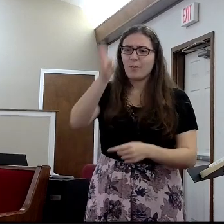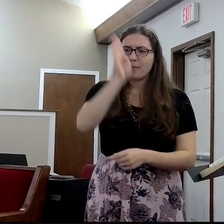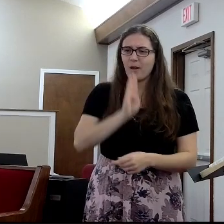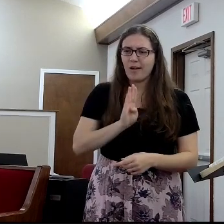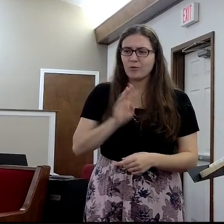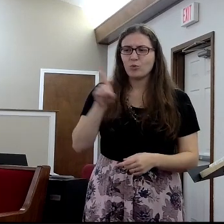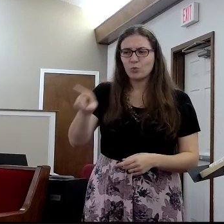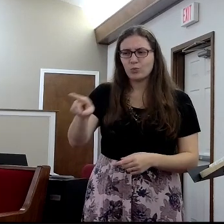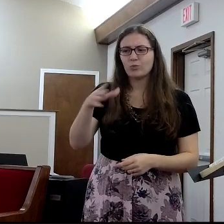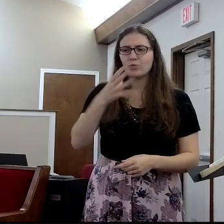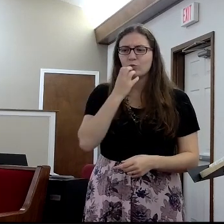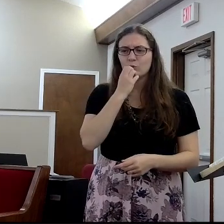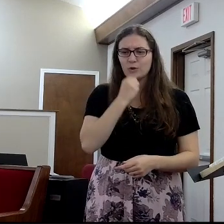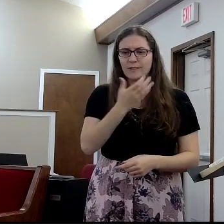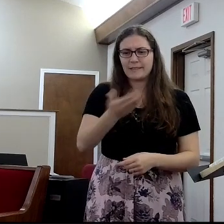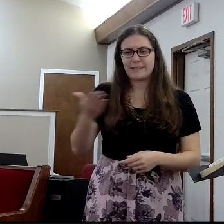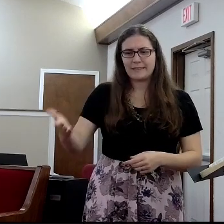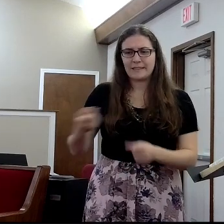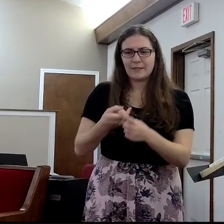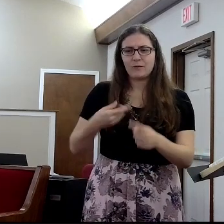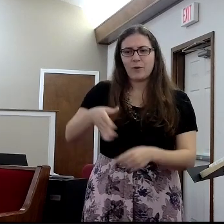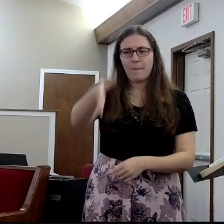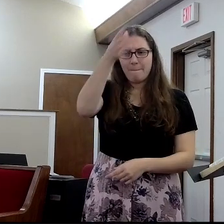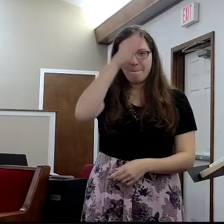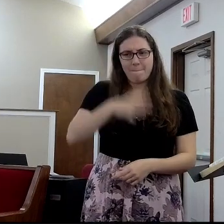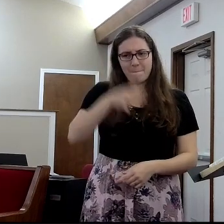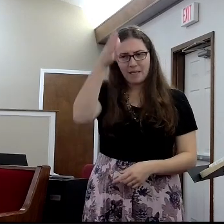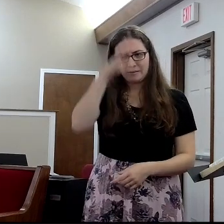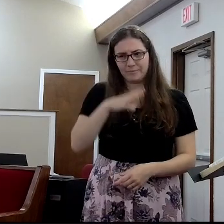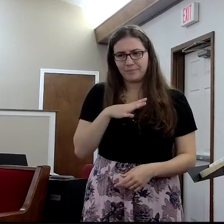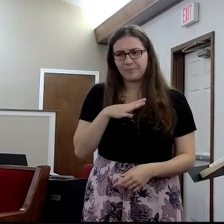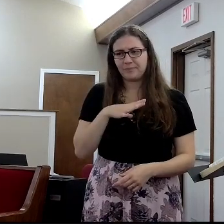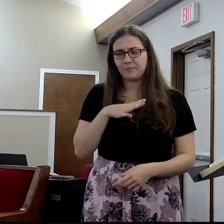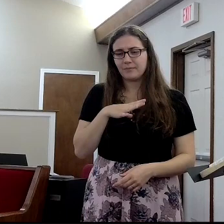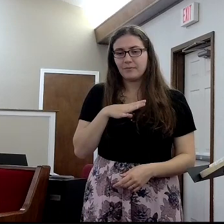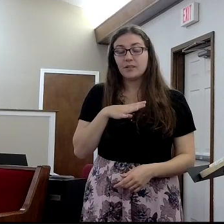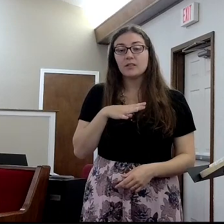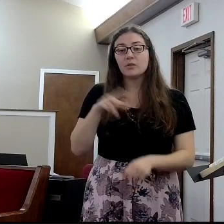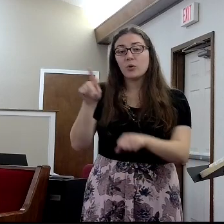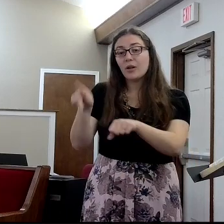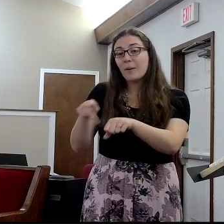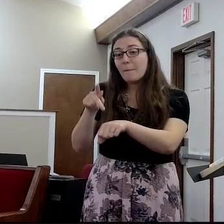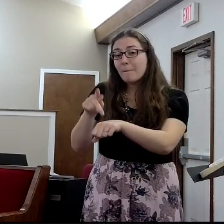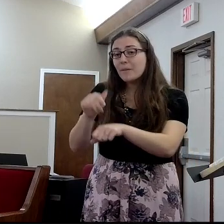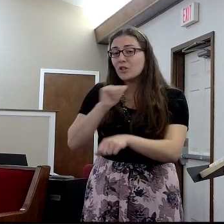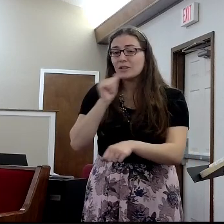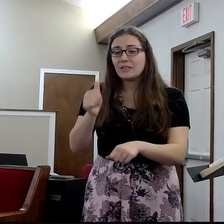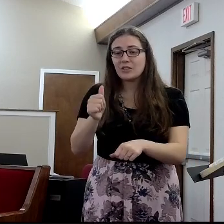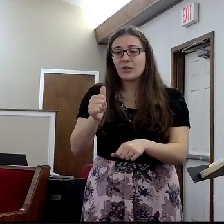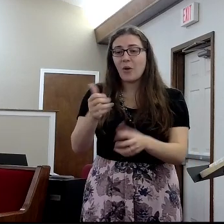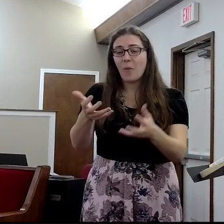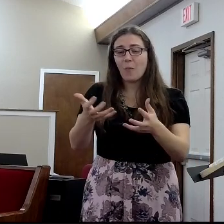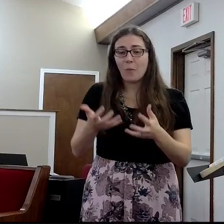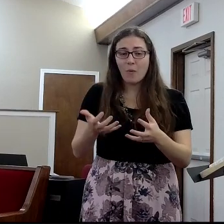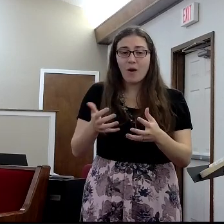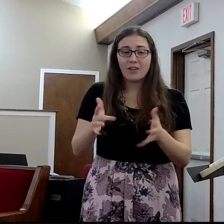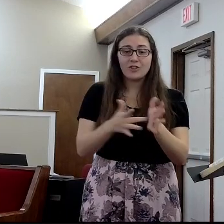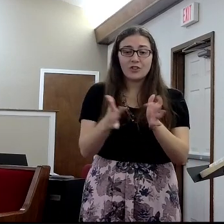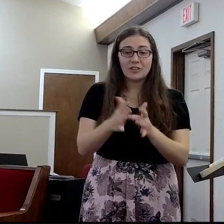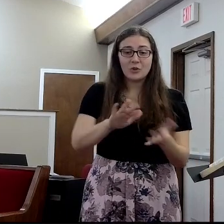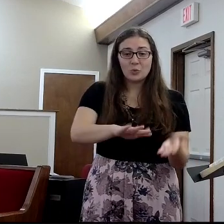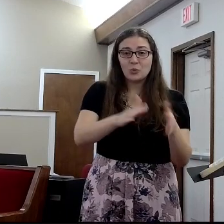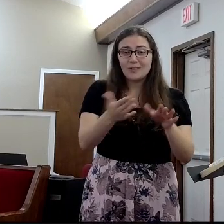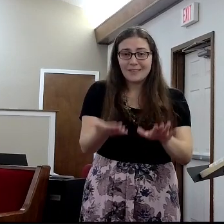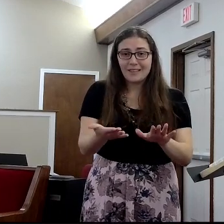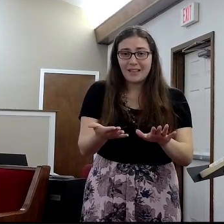the things that be of God, but the things that be of men." So again, Peter here is clearly not wanting Jesus